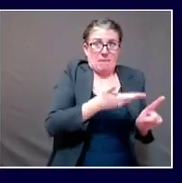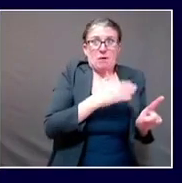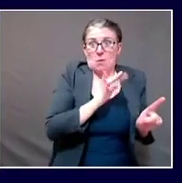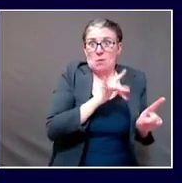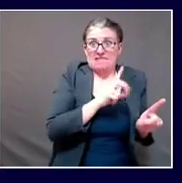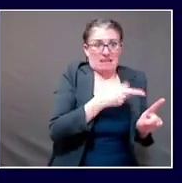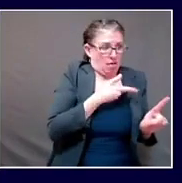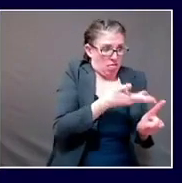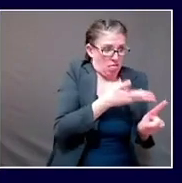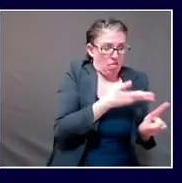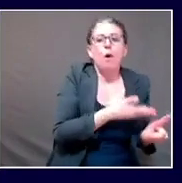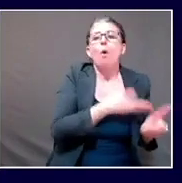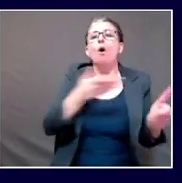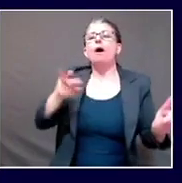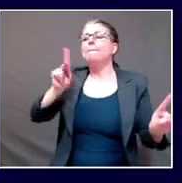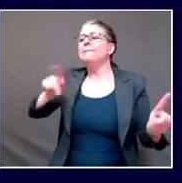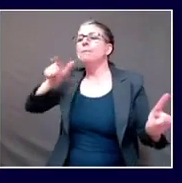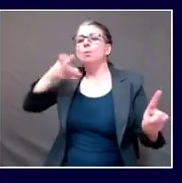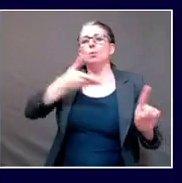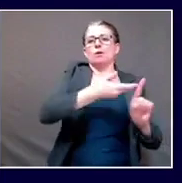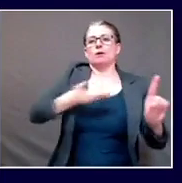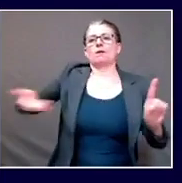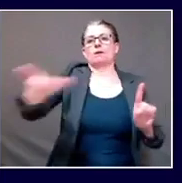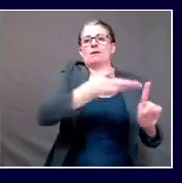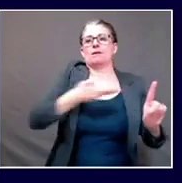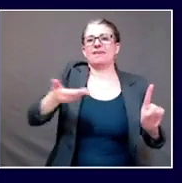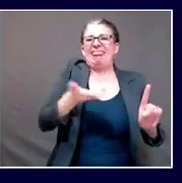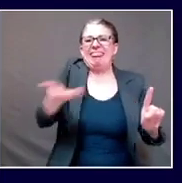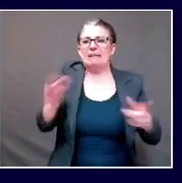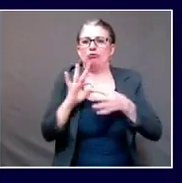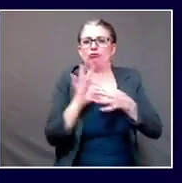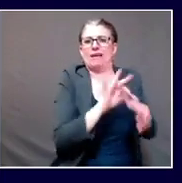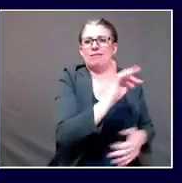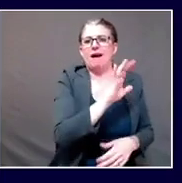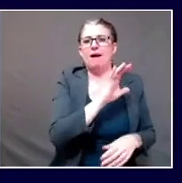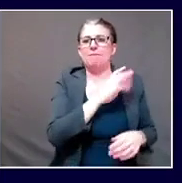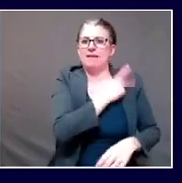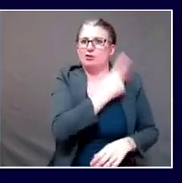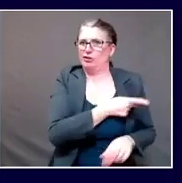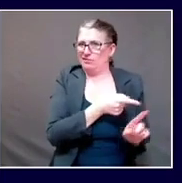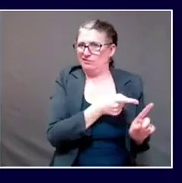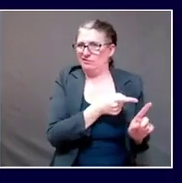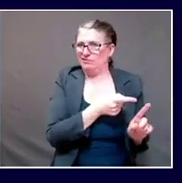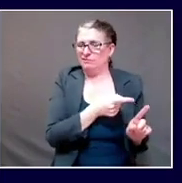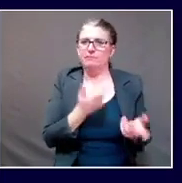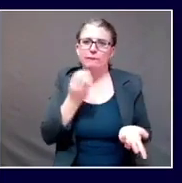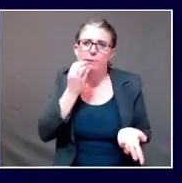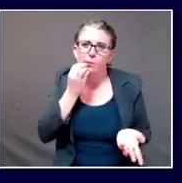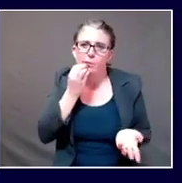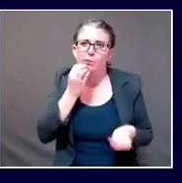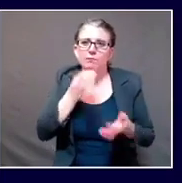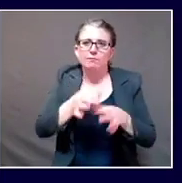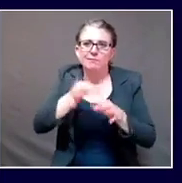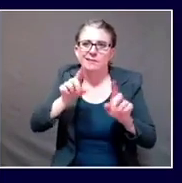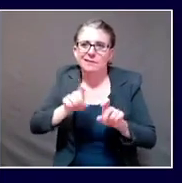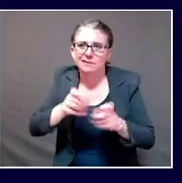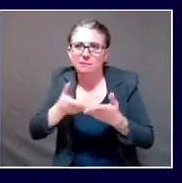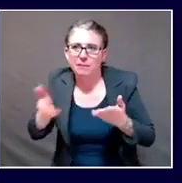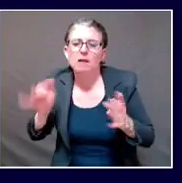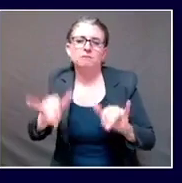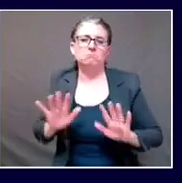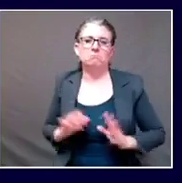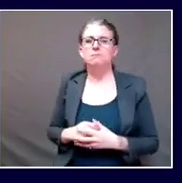I'm going to turn things over to Patty White next. Thanks, Dr. Shah. The first shipments of the